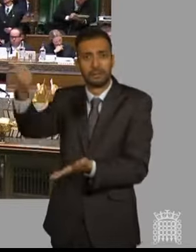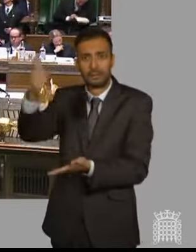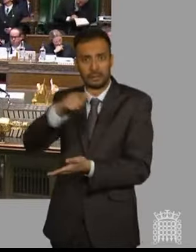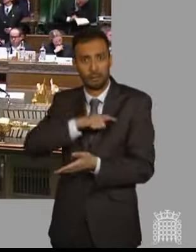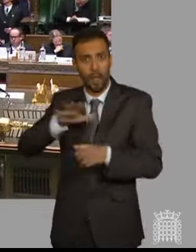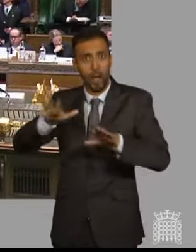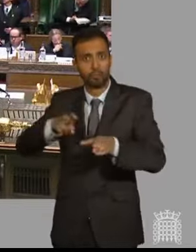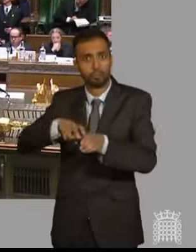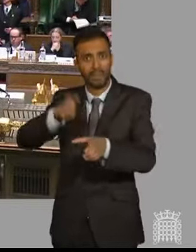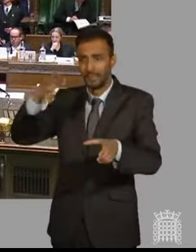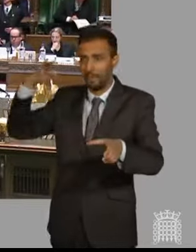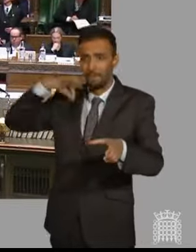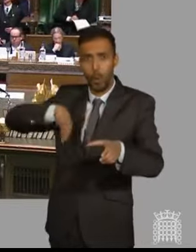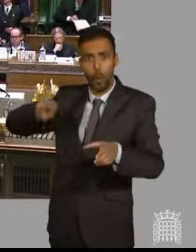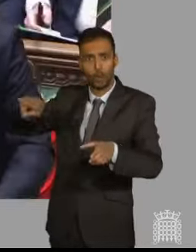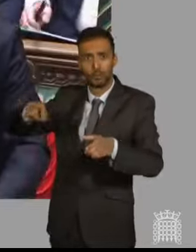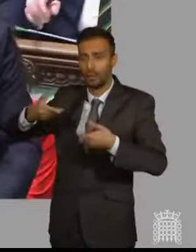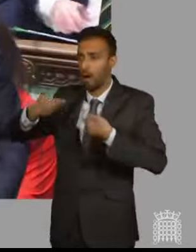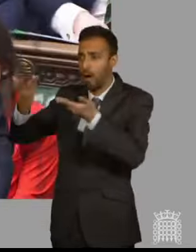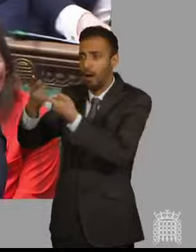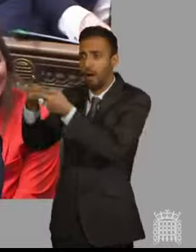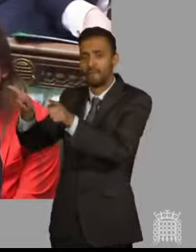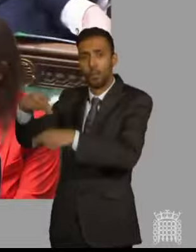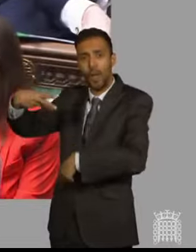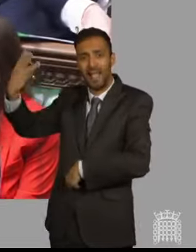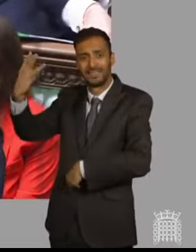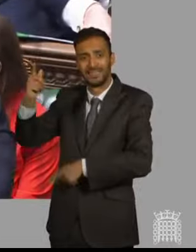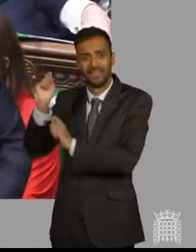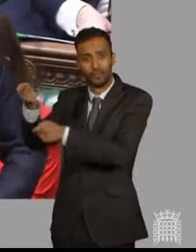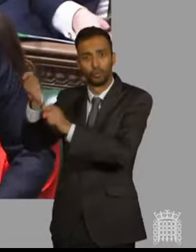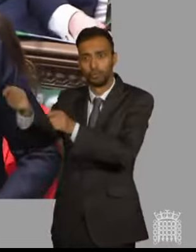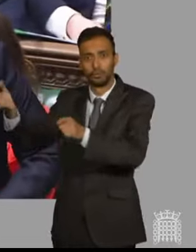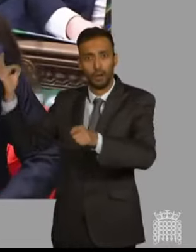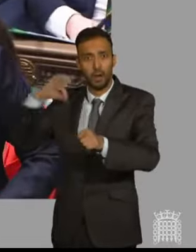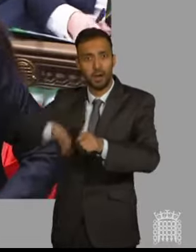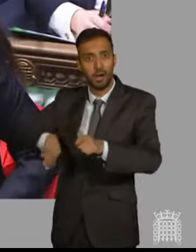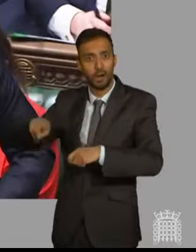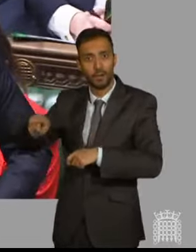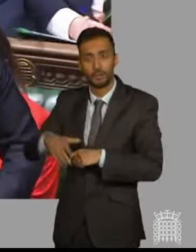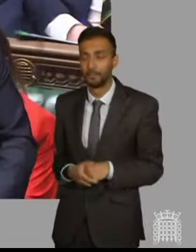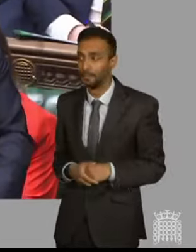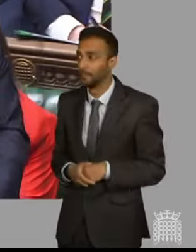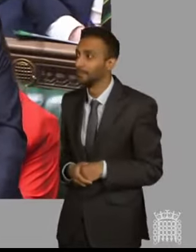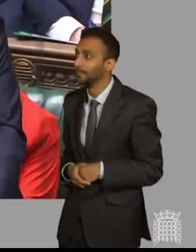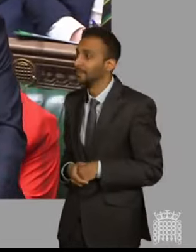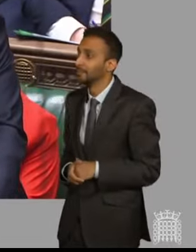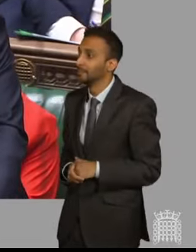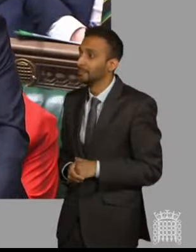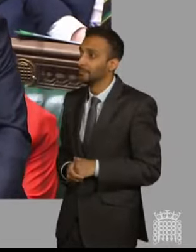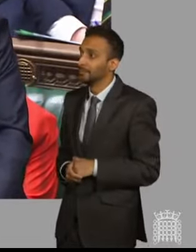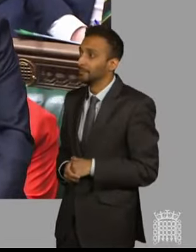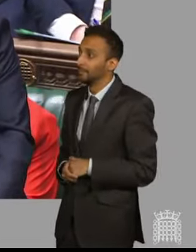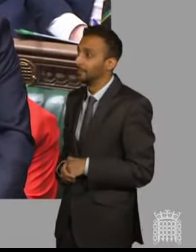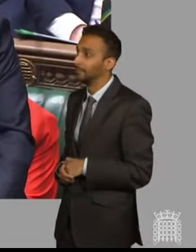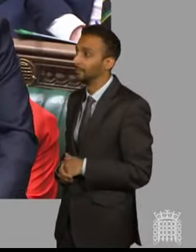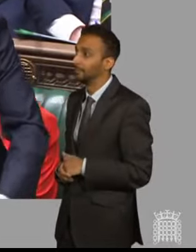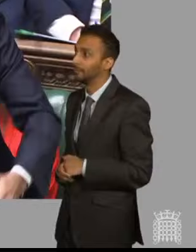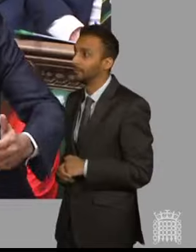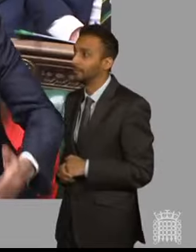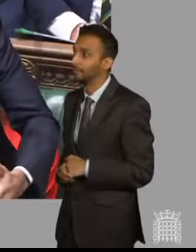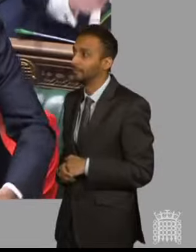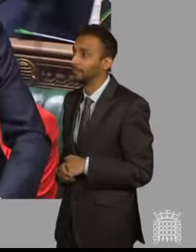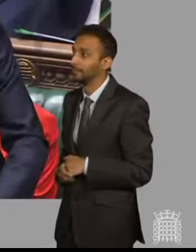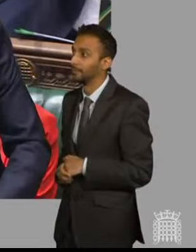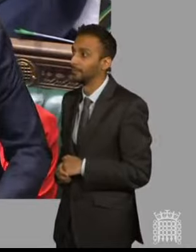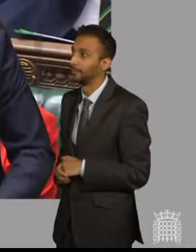Well, can I join my honourable friend in welcoming this fantastic discovery?